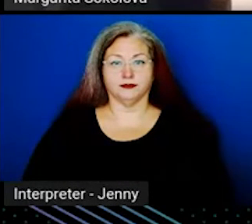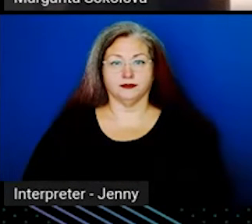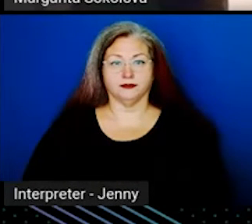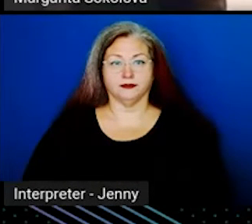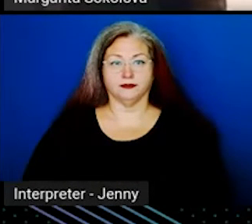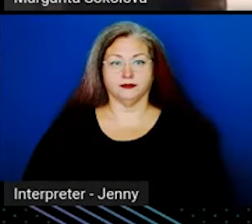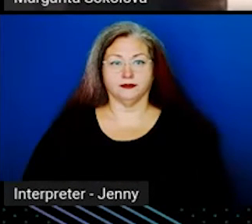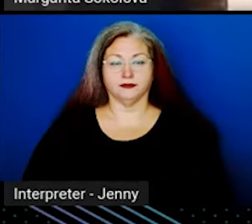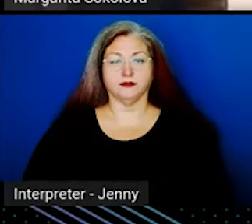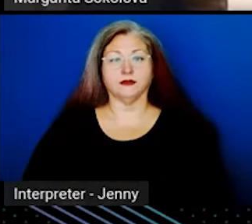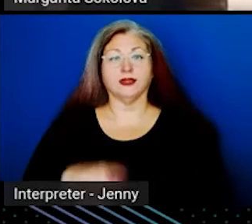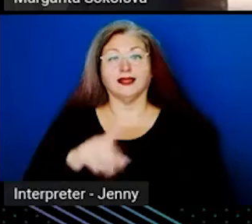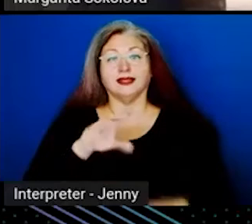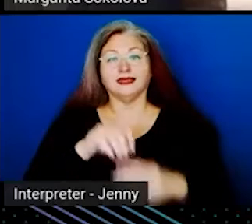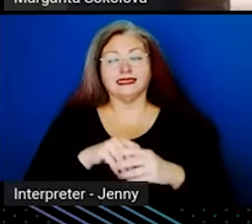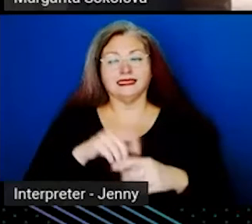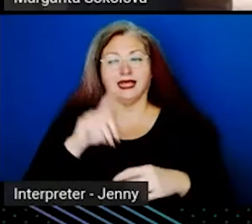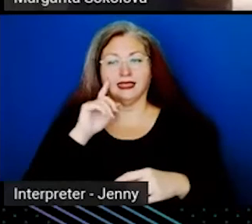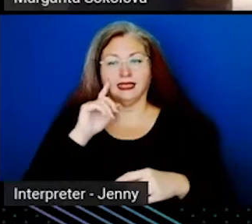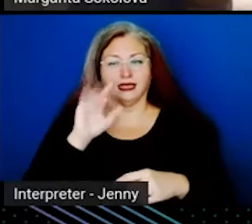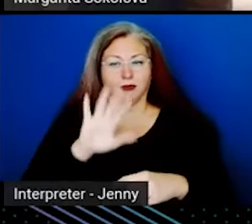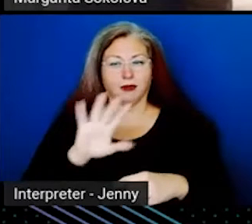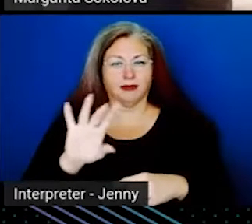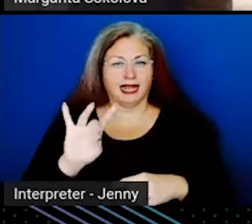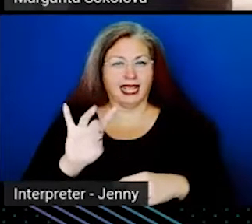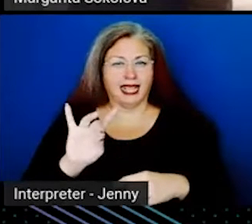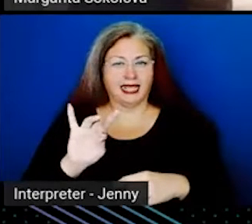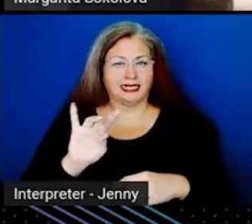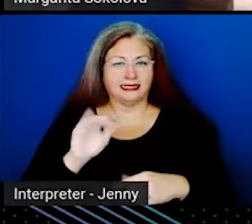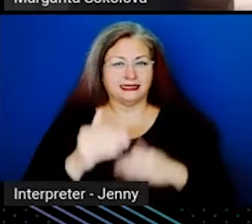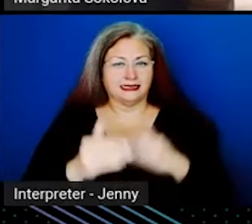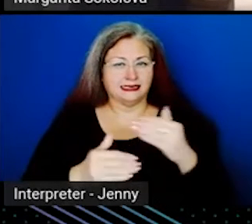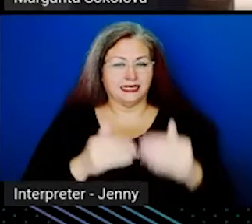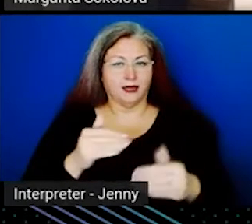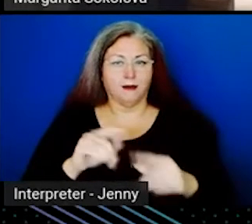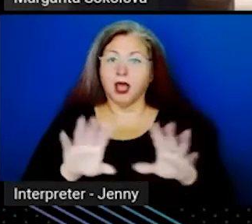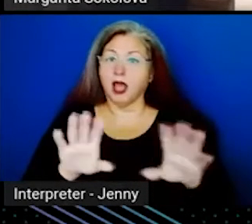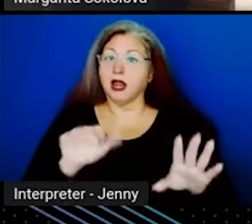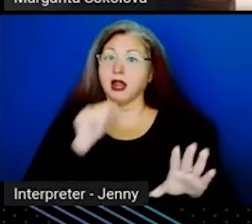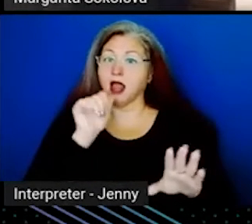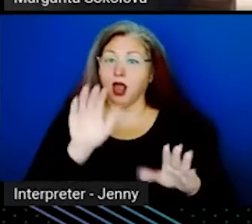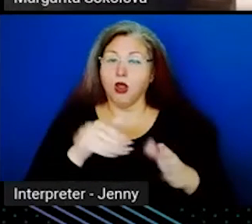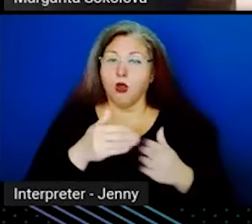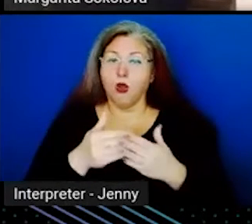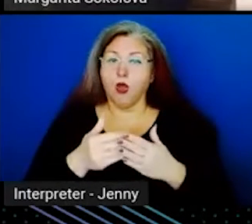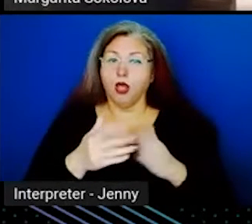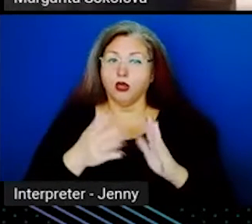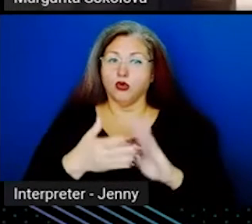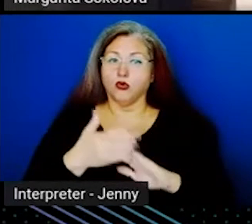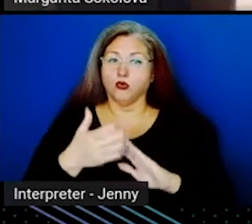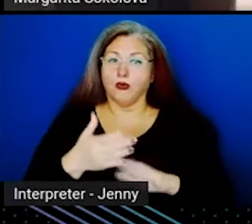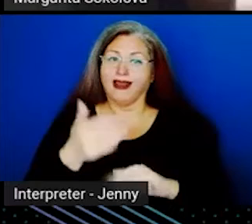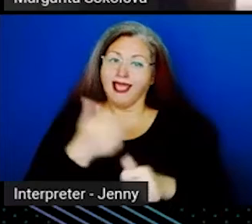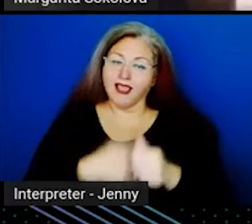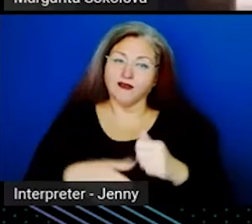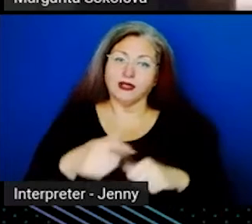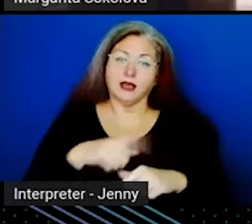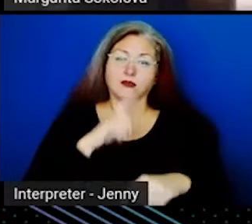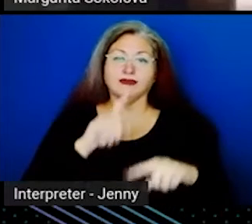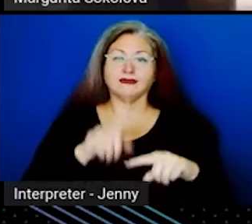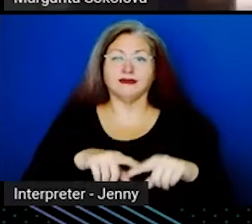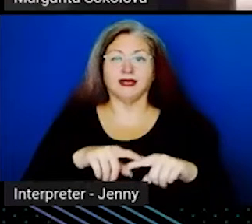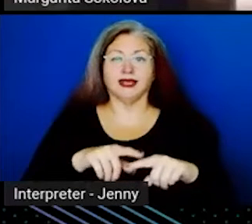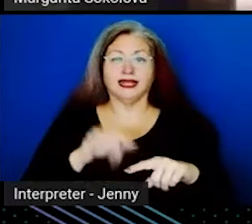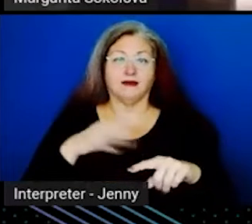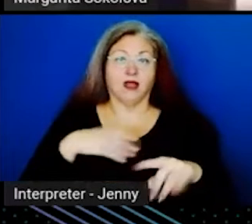So this consists of, I believe, 8 steps, but not all of them will run every time. It'll depend on whether I'm